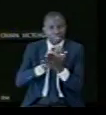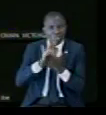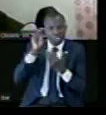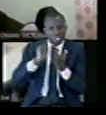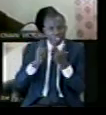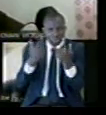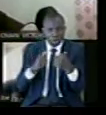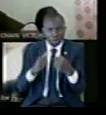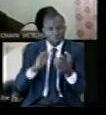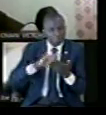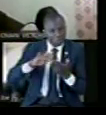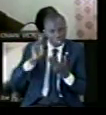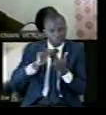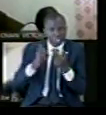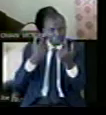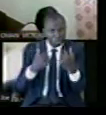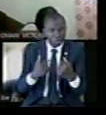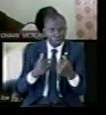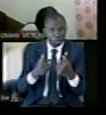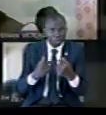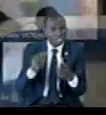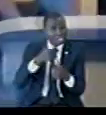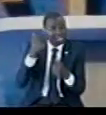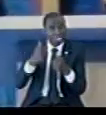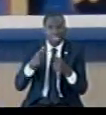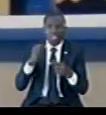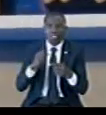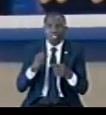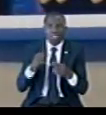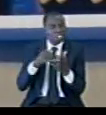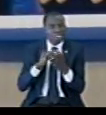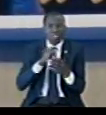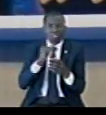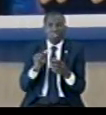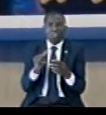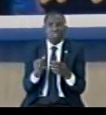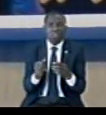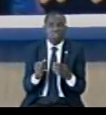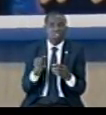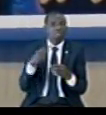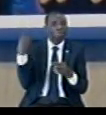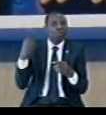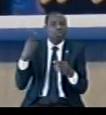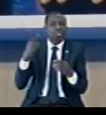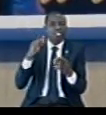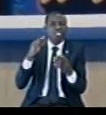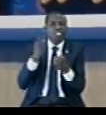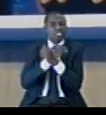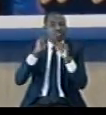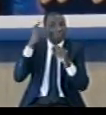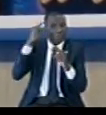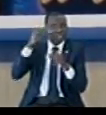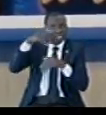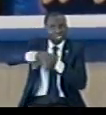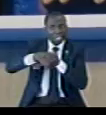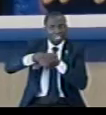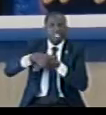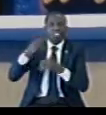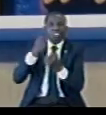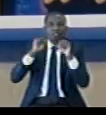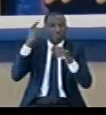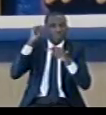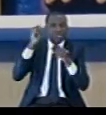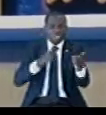comes, forgiveness comes. Then it's not only salvation for the night, salvation for the day,